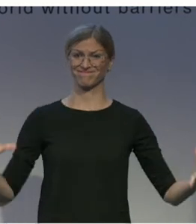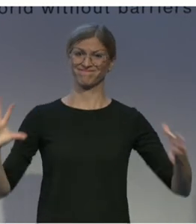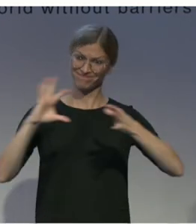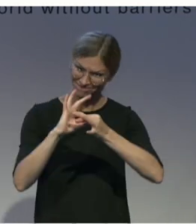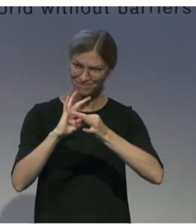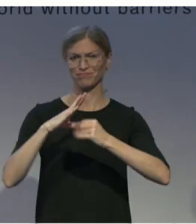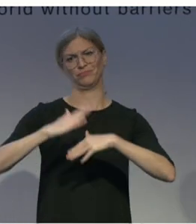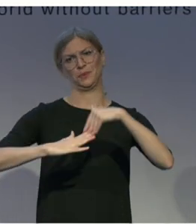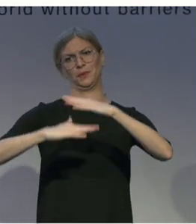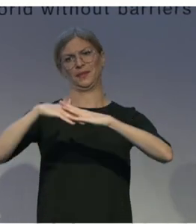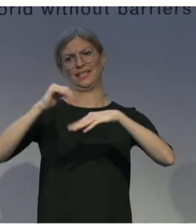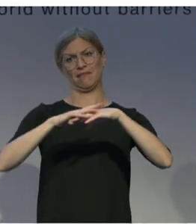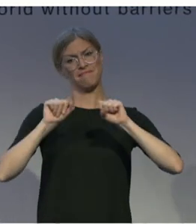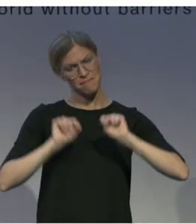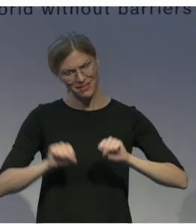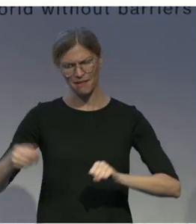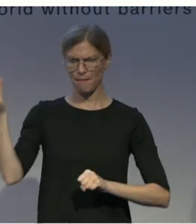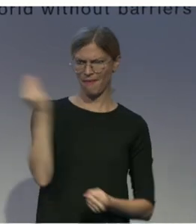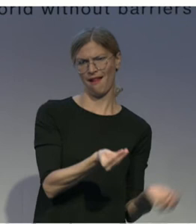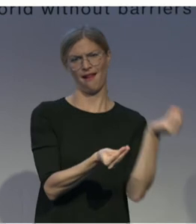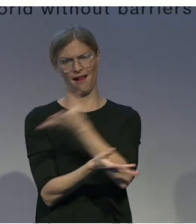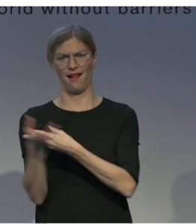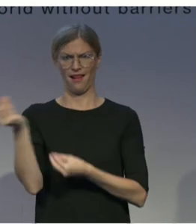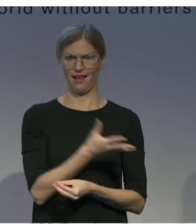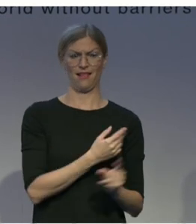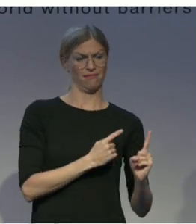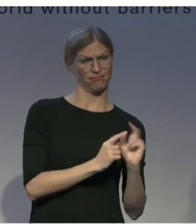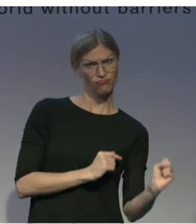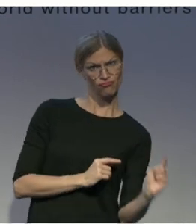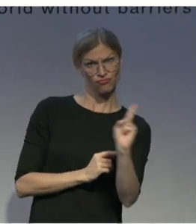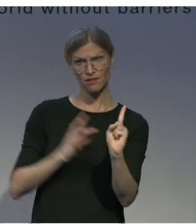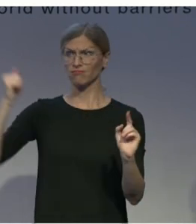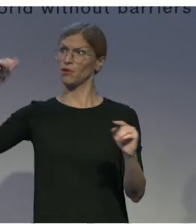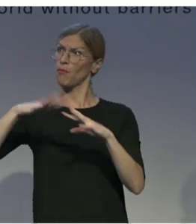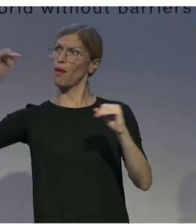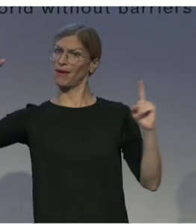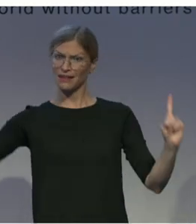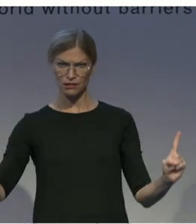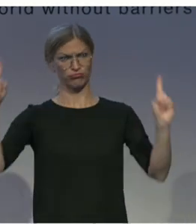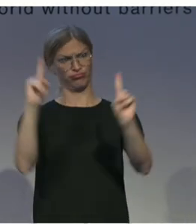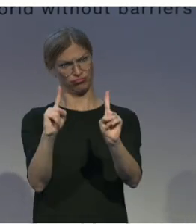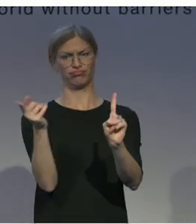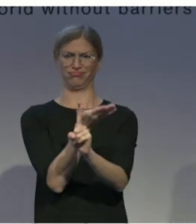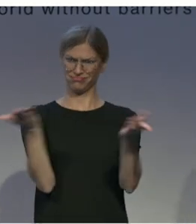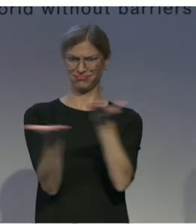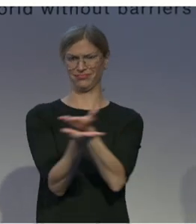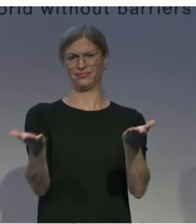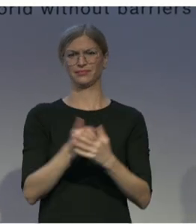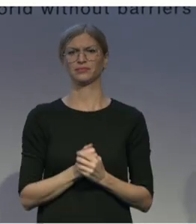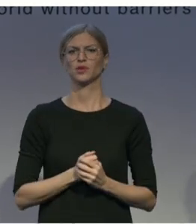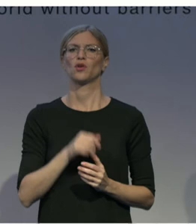up opportunities for the self-representative to meet with them. So when we do have an issue and we need help with something, we're not then going for the first time to a member of